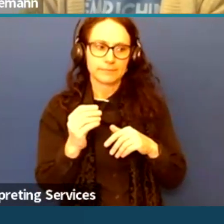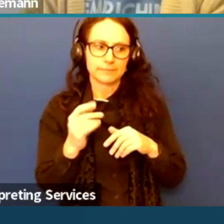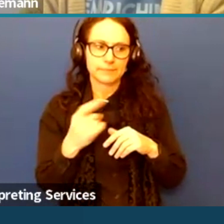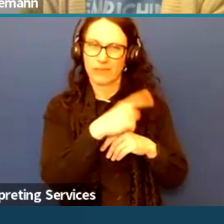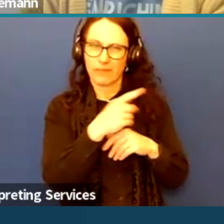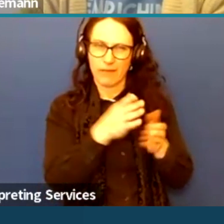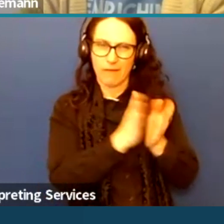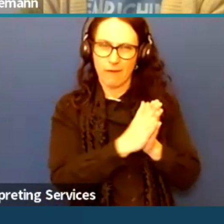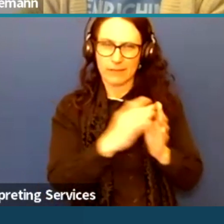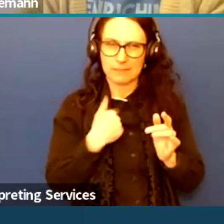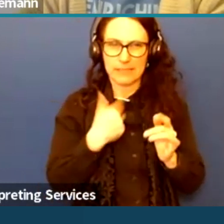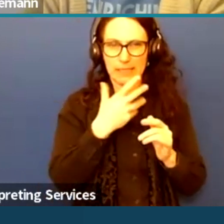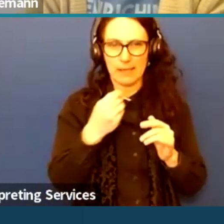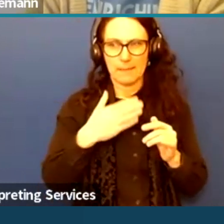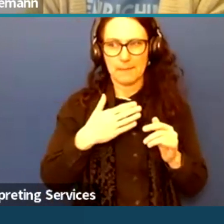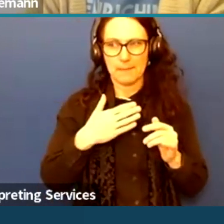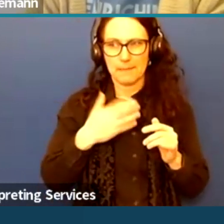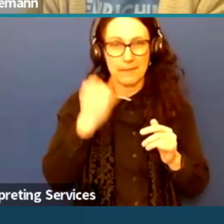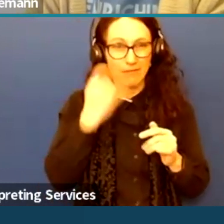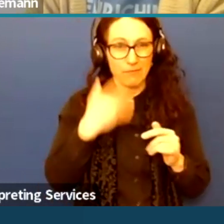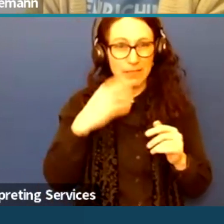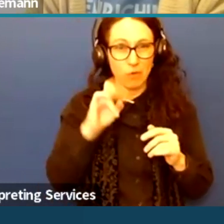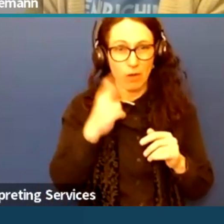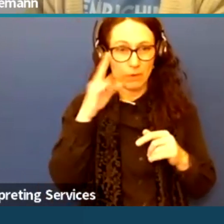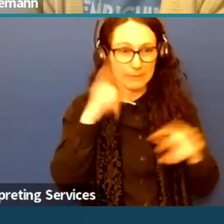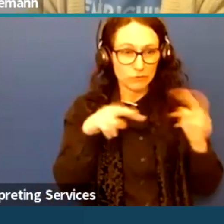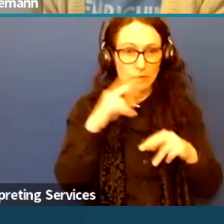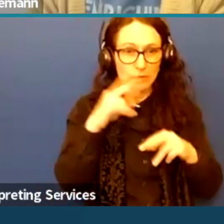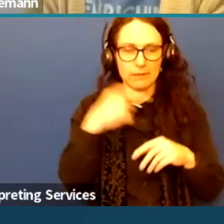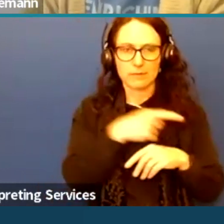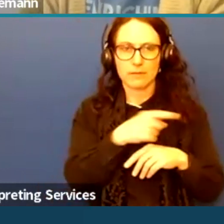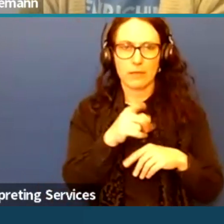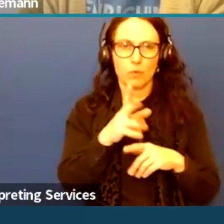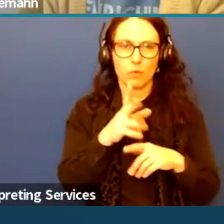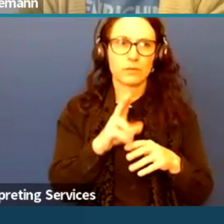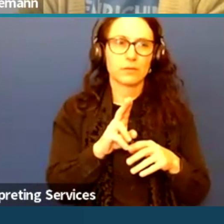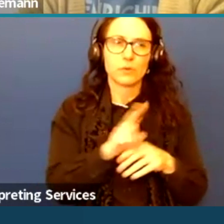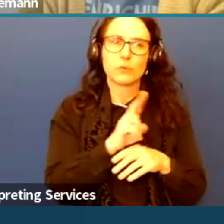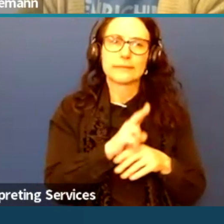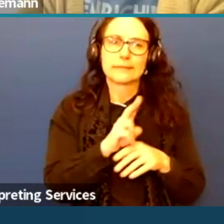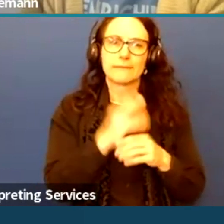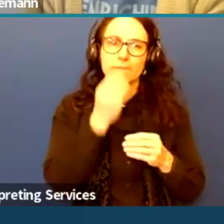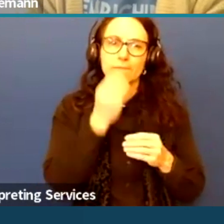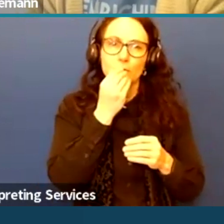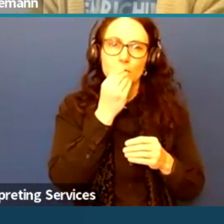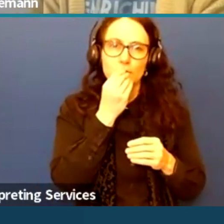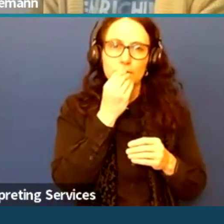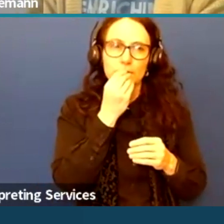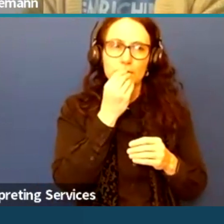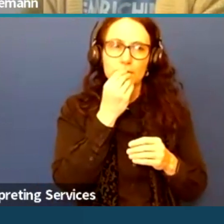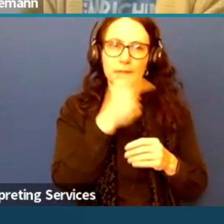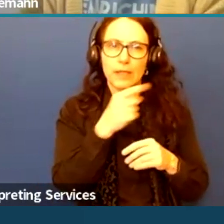asked me if my dog was going to be distracted because they were using food. They